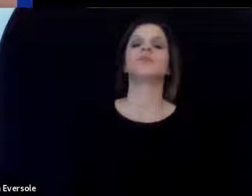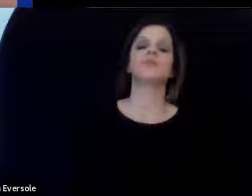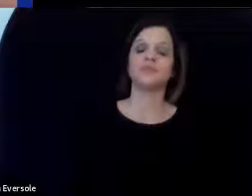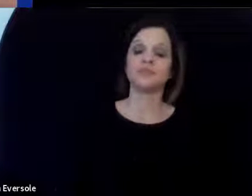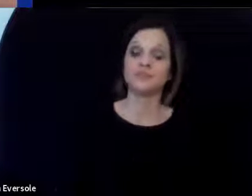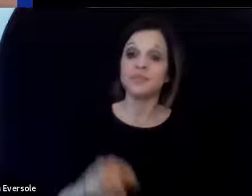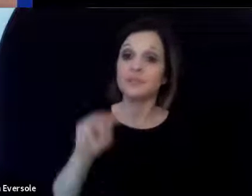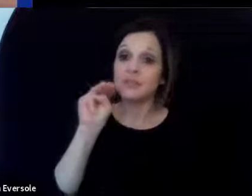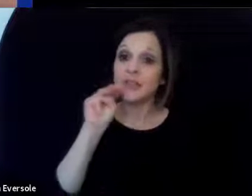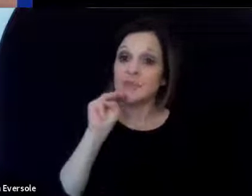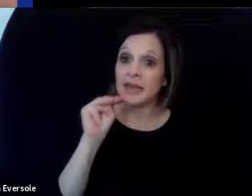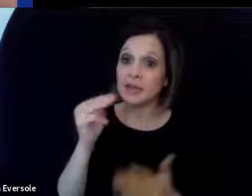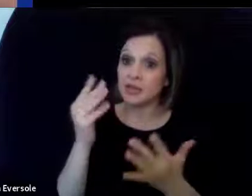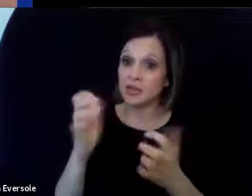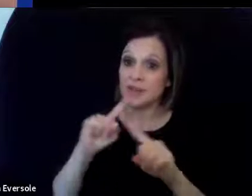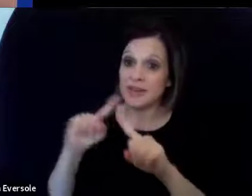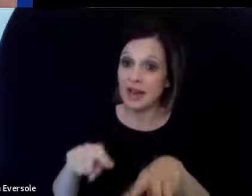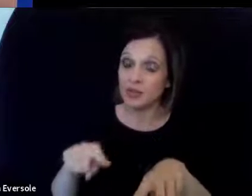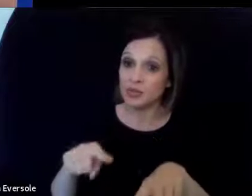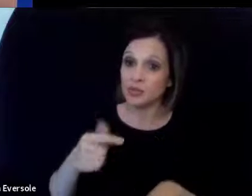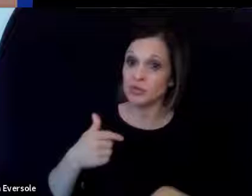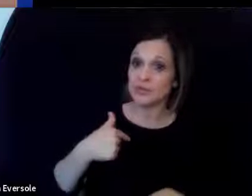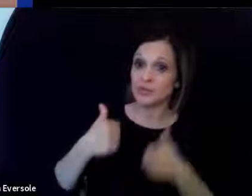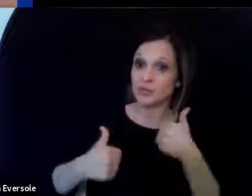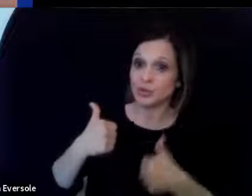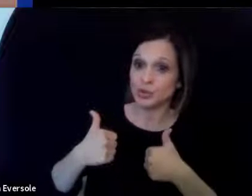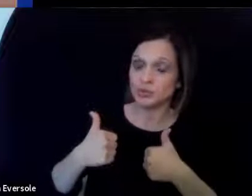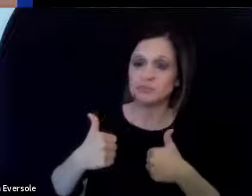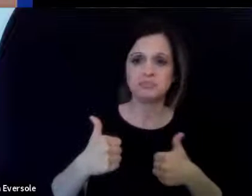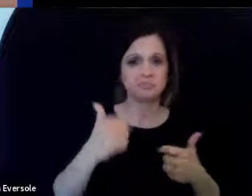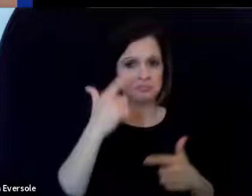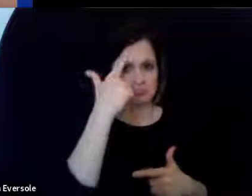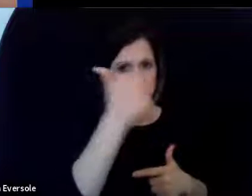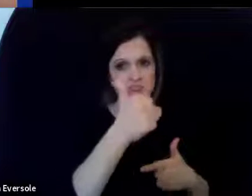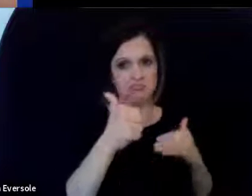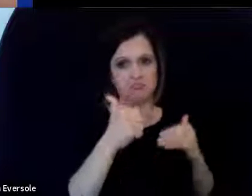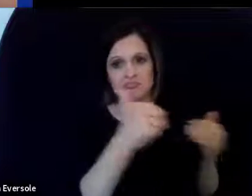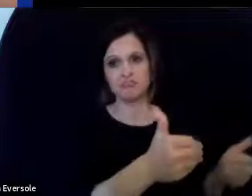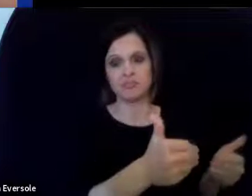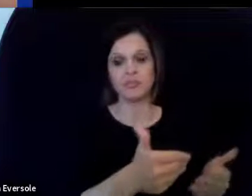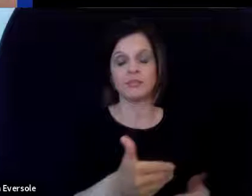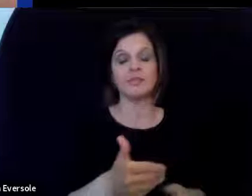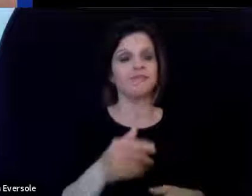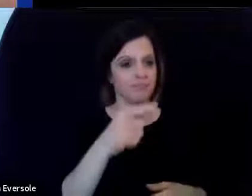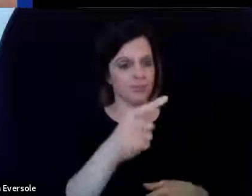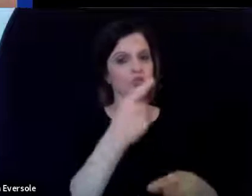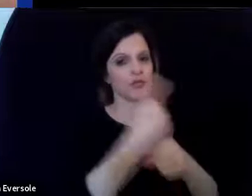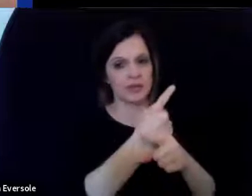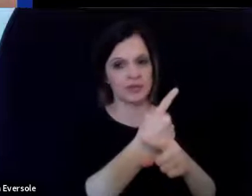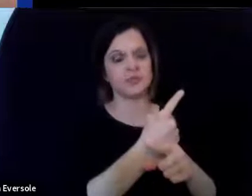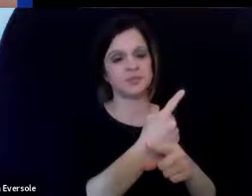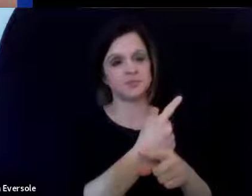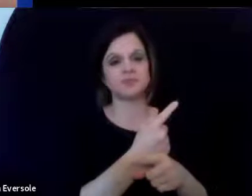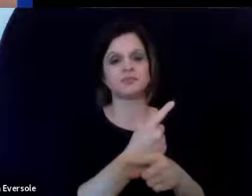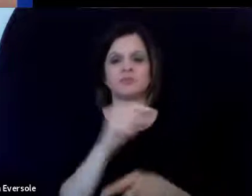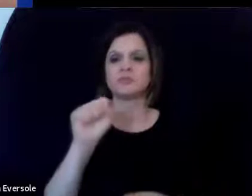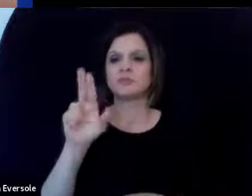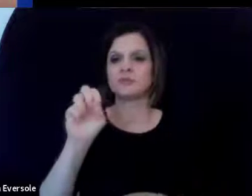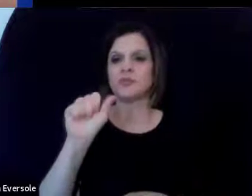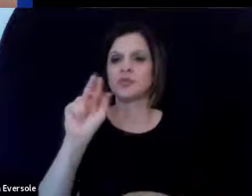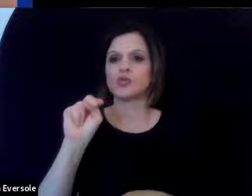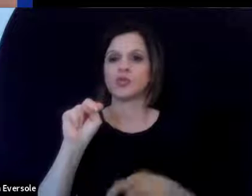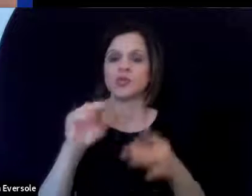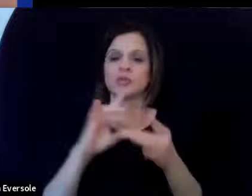Megan, you want to take it? You want me to take it? You can go. Okay, you are absolutely correct in that it is